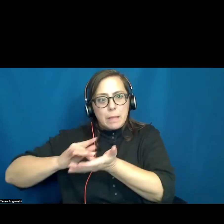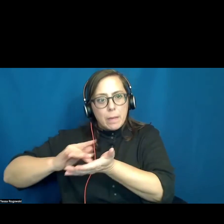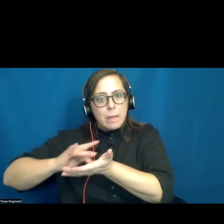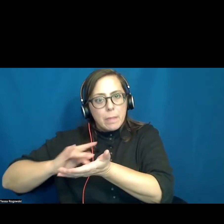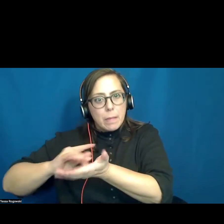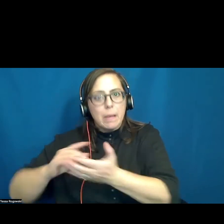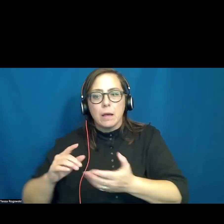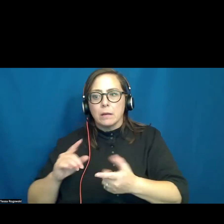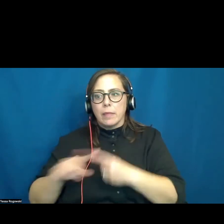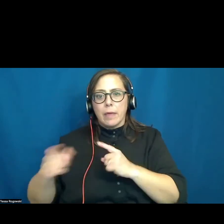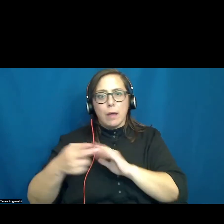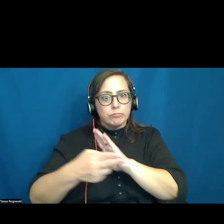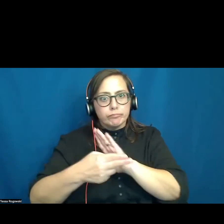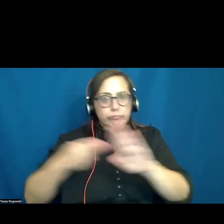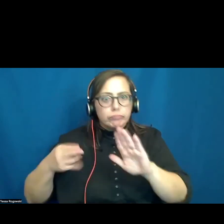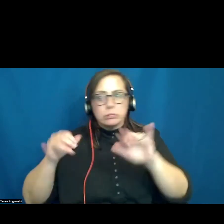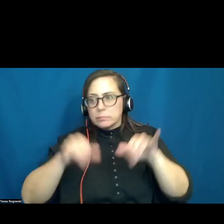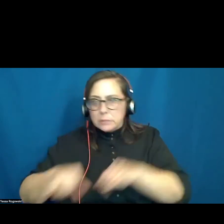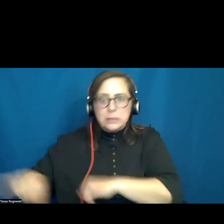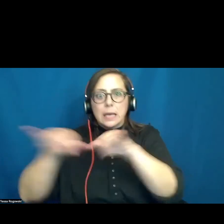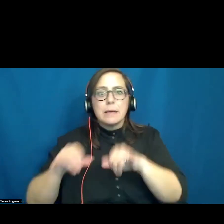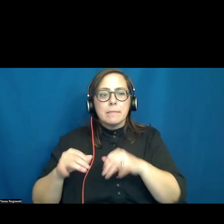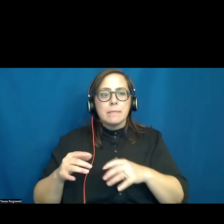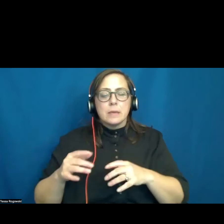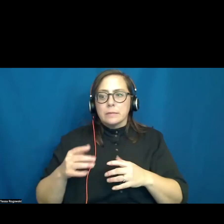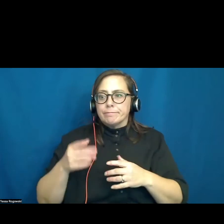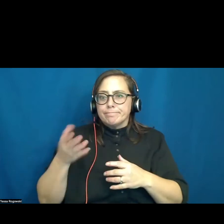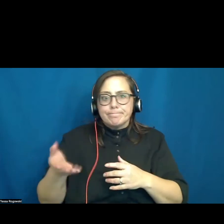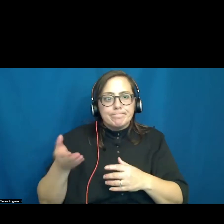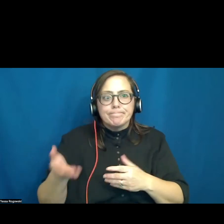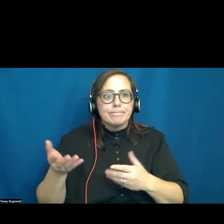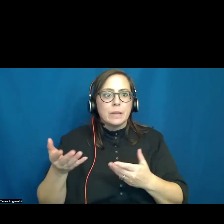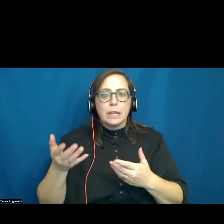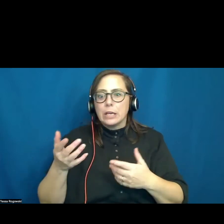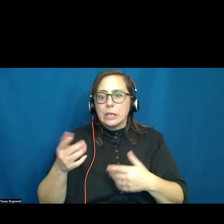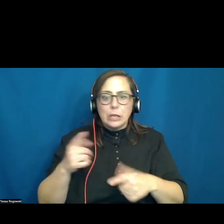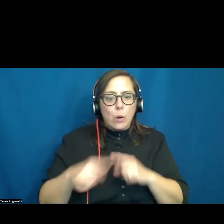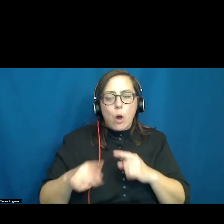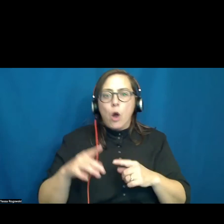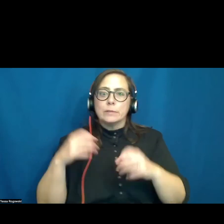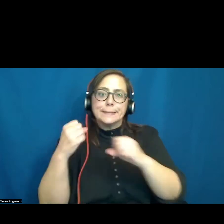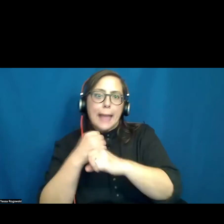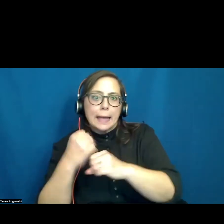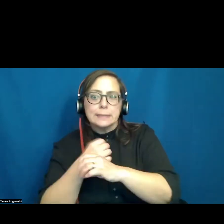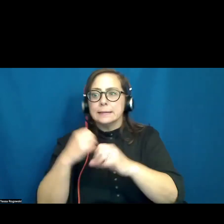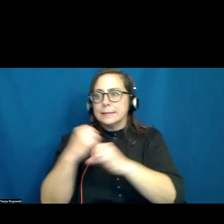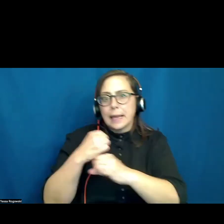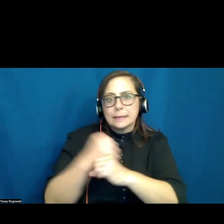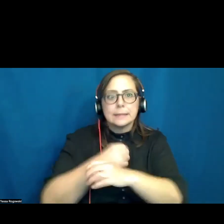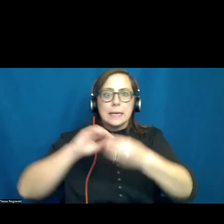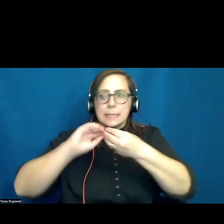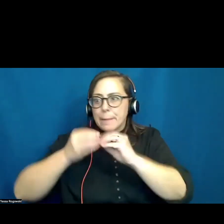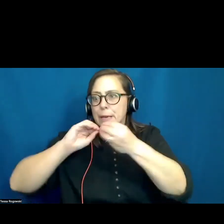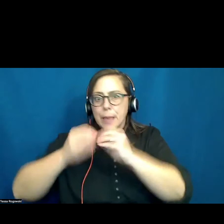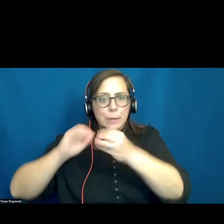certain cluster of symptoms, or some, 5 out of the 12 symptoms that you find in a diagnostic